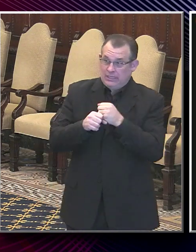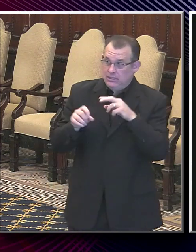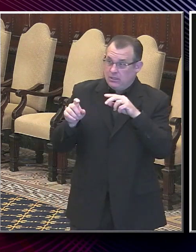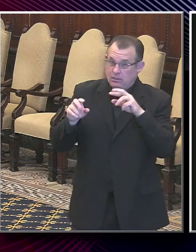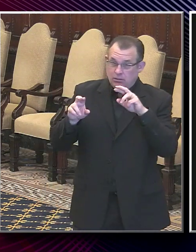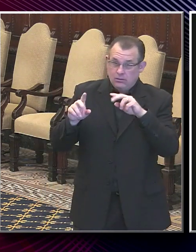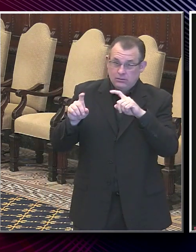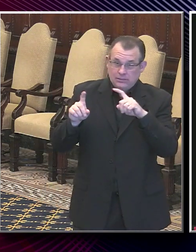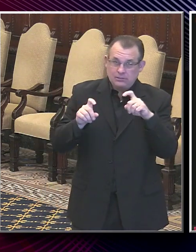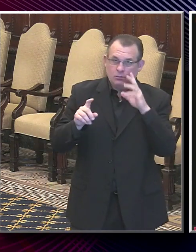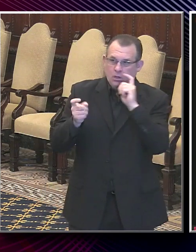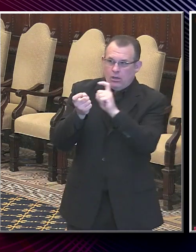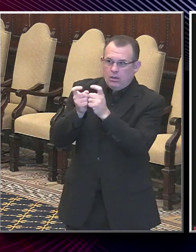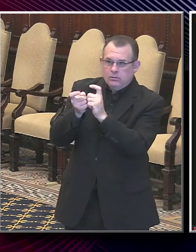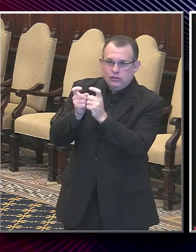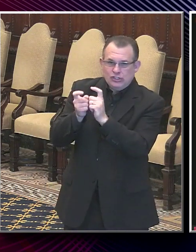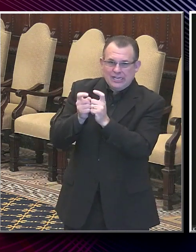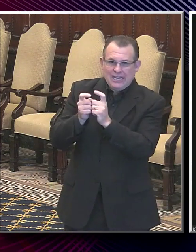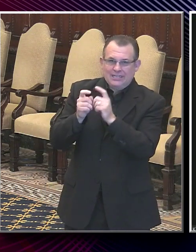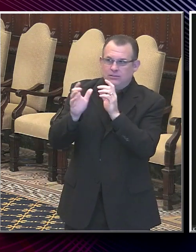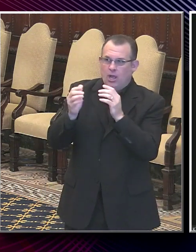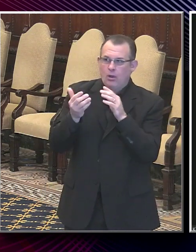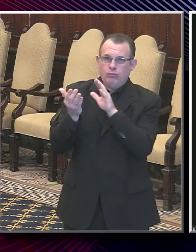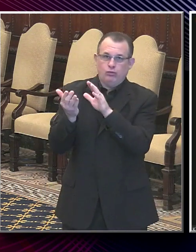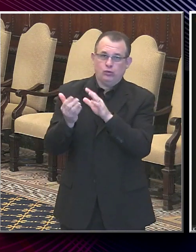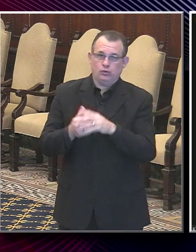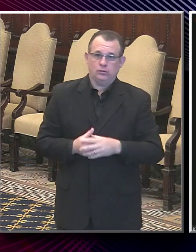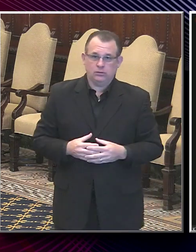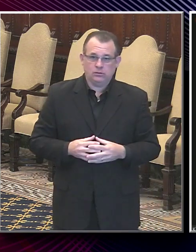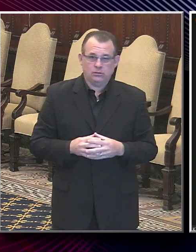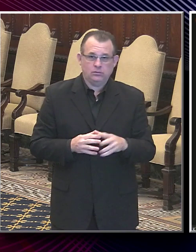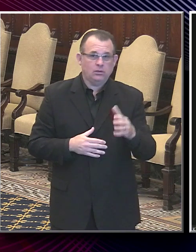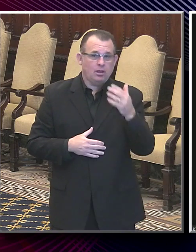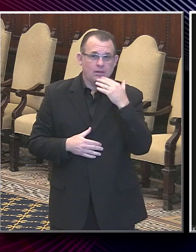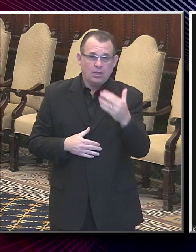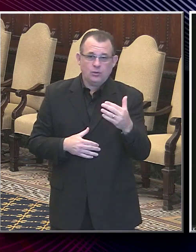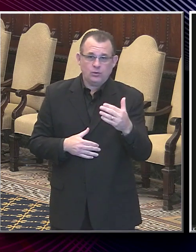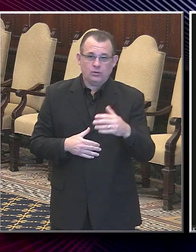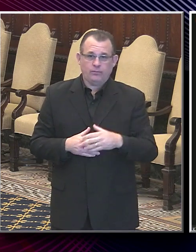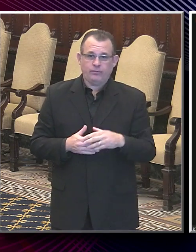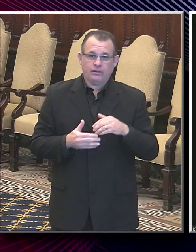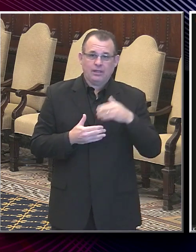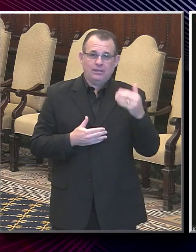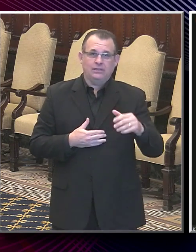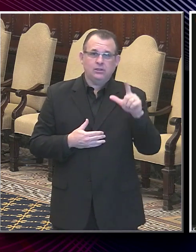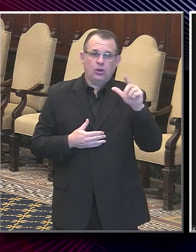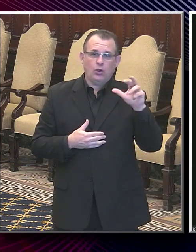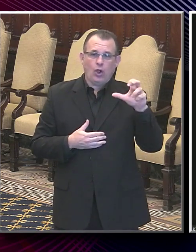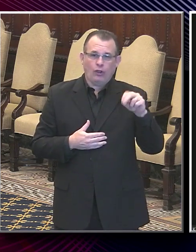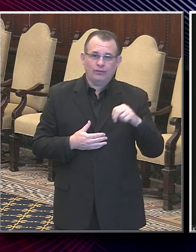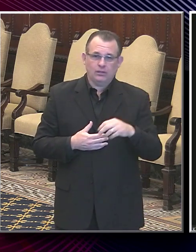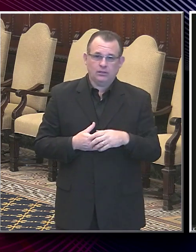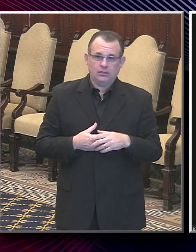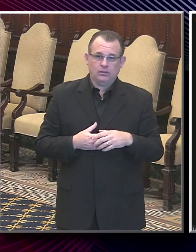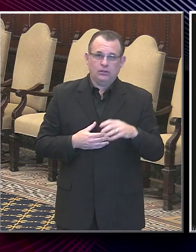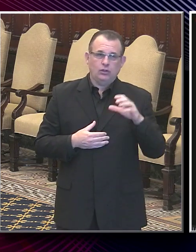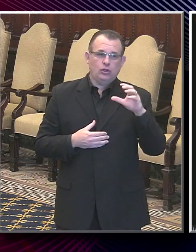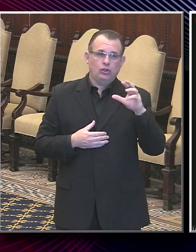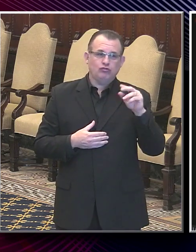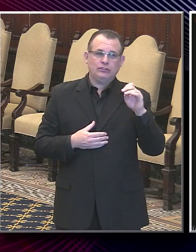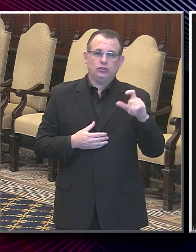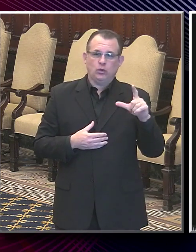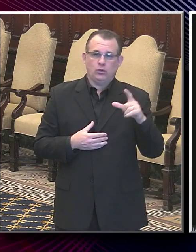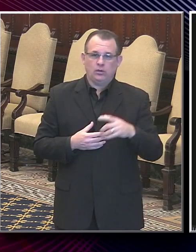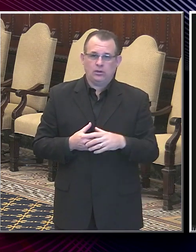much. Thanks, Claudia. Now we're going to go to Laura McChrystal with the Inquirer.